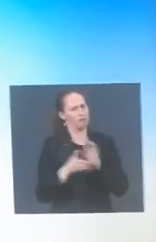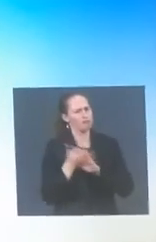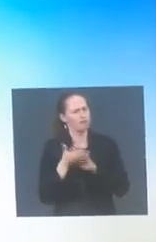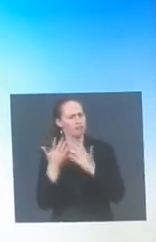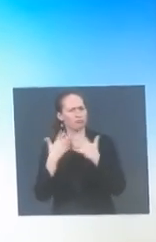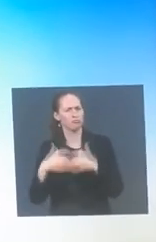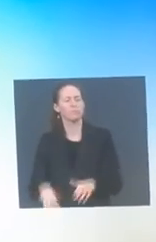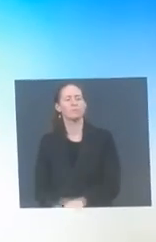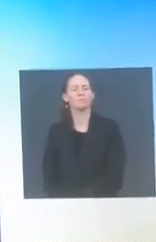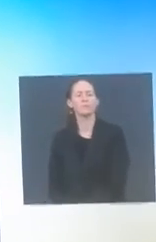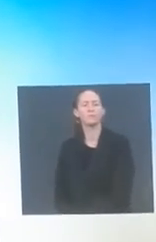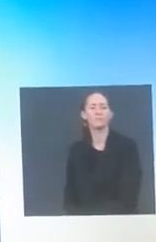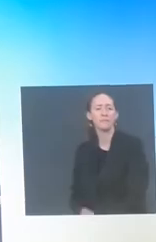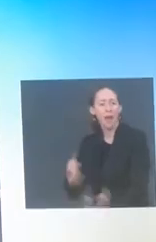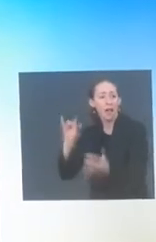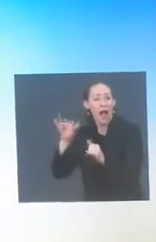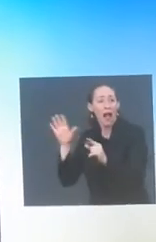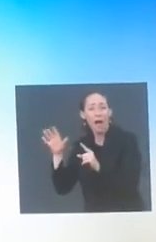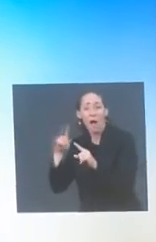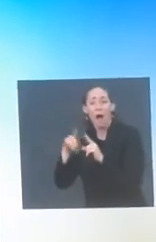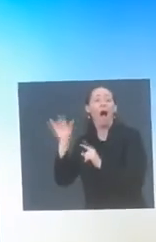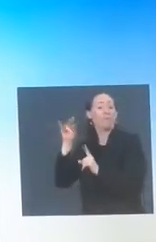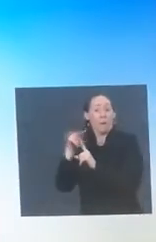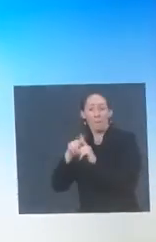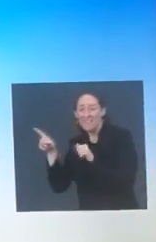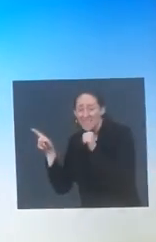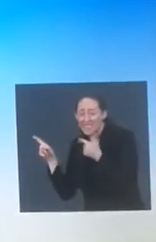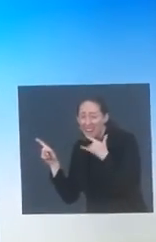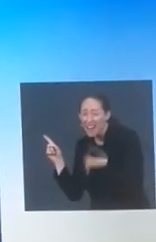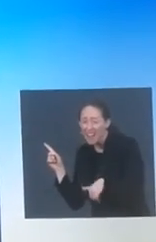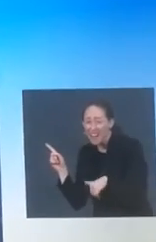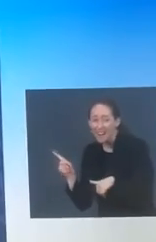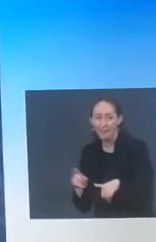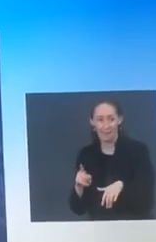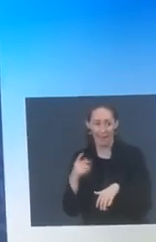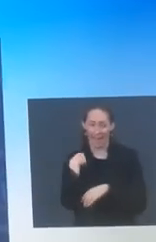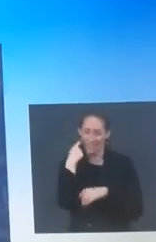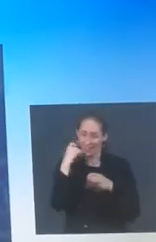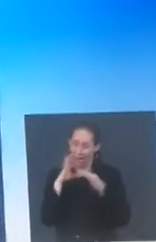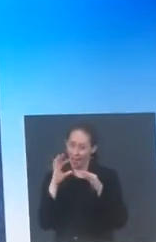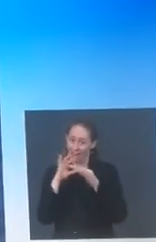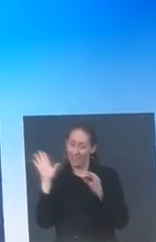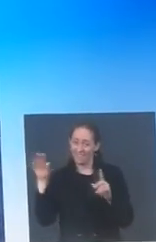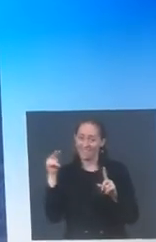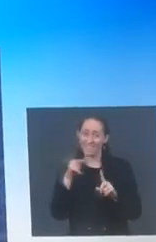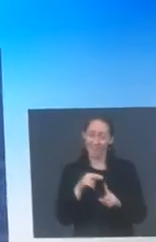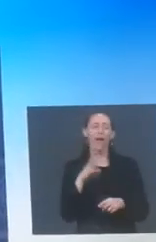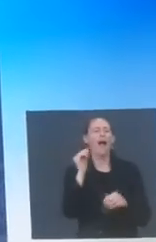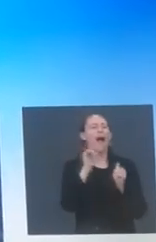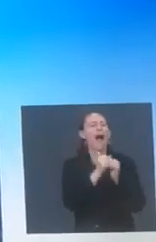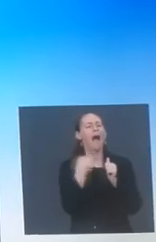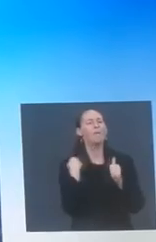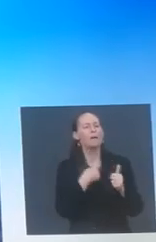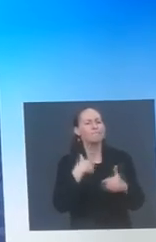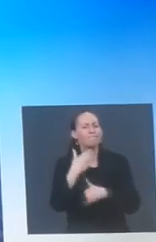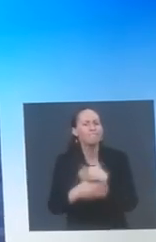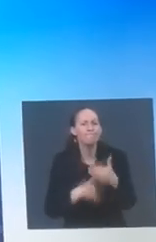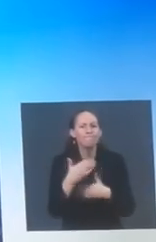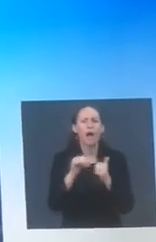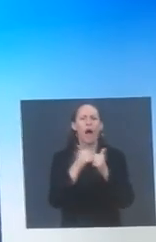but that is not what he said. I just conveyed what his view is, and that is also how he has operated, how he has governed, and how